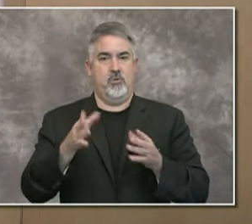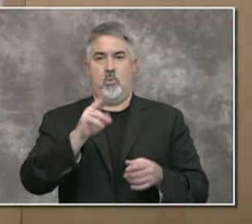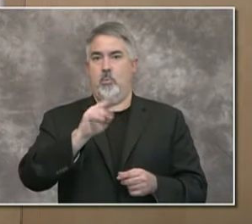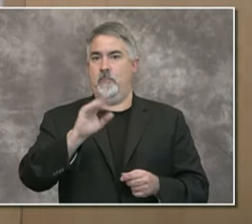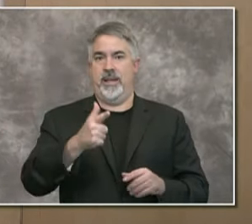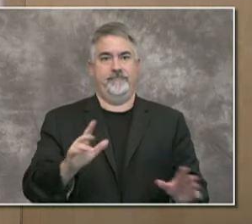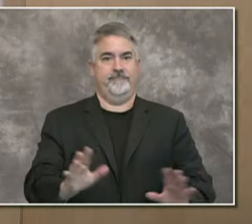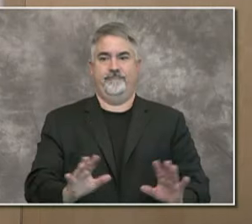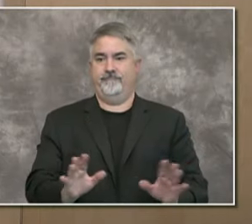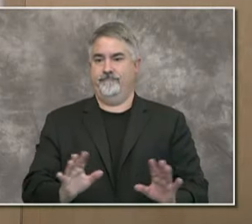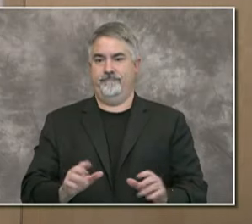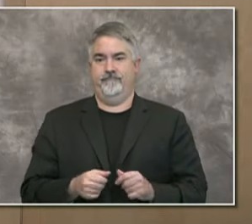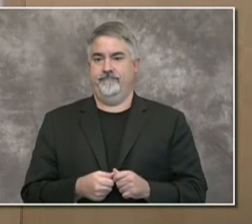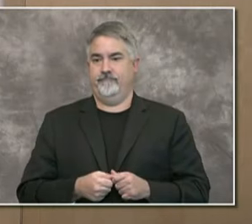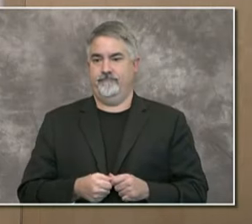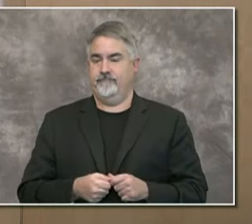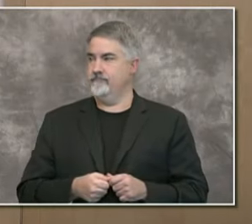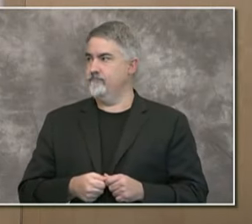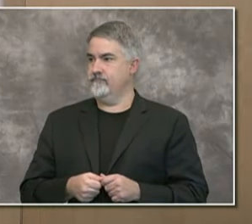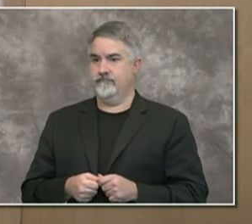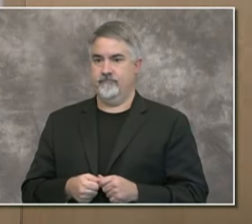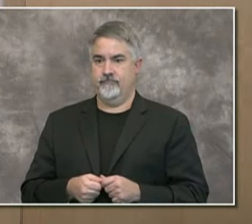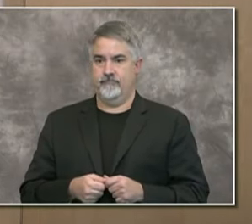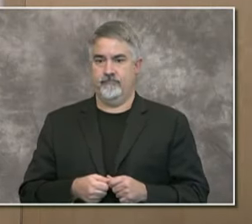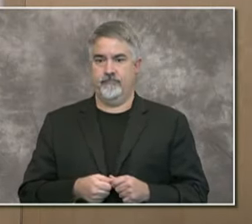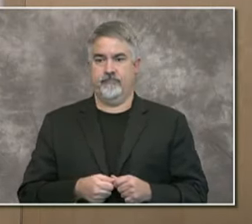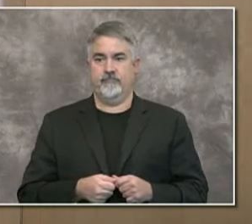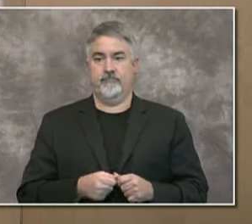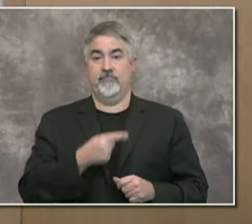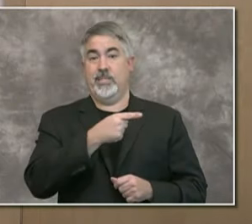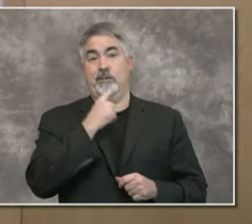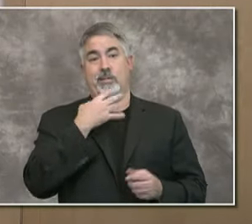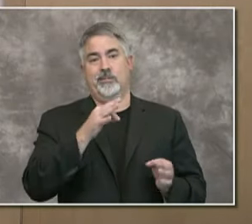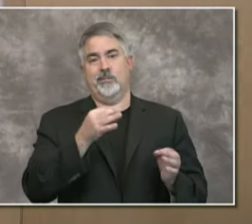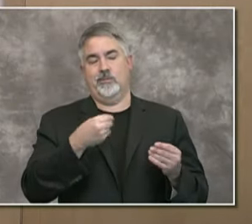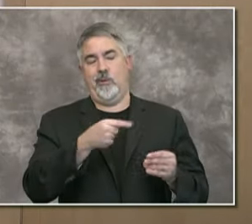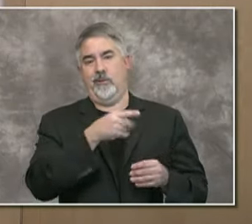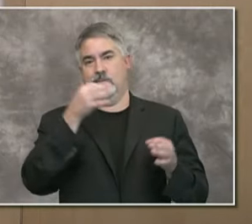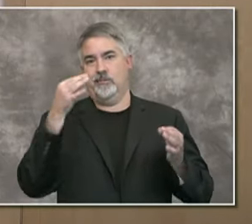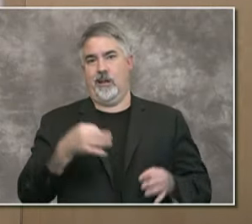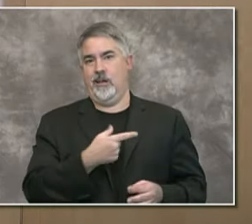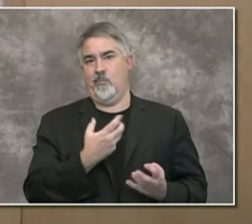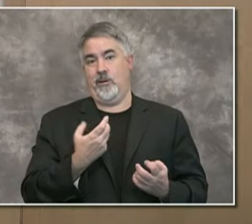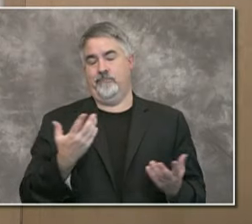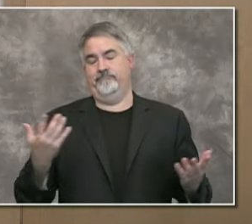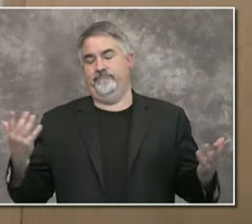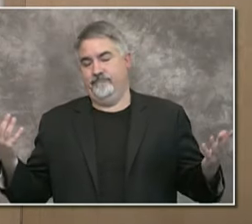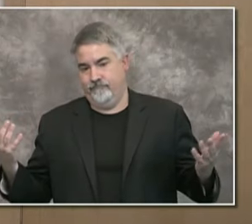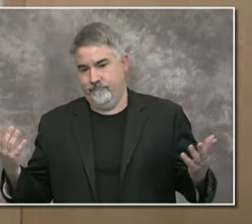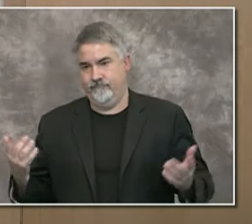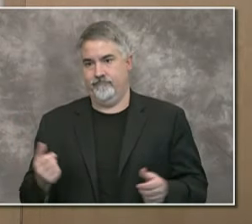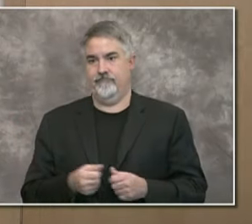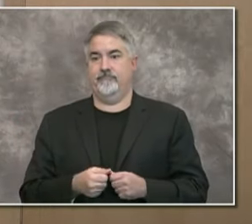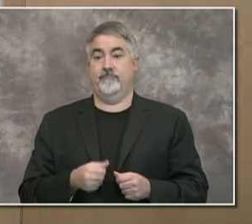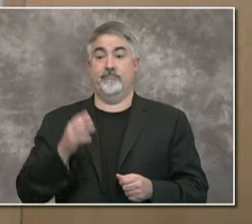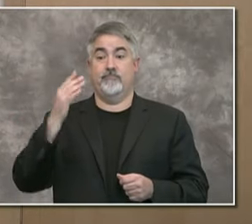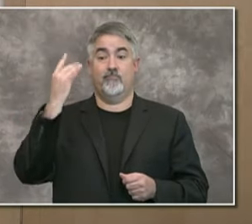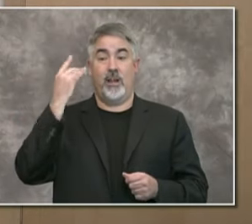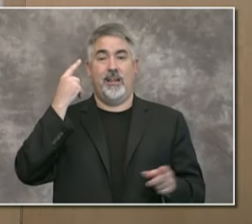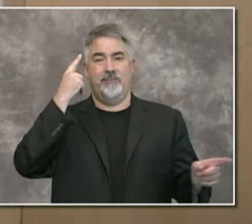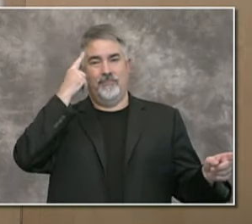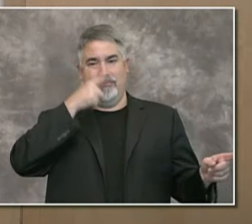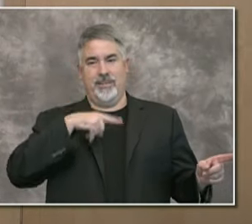is certainly up to the store. The rationale is they do not want the introduction of